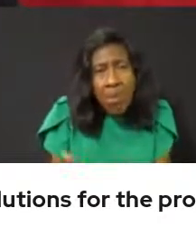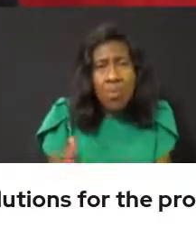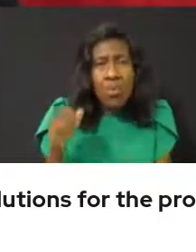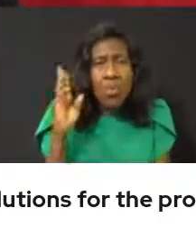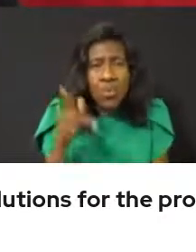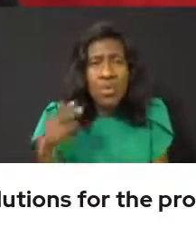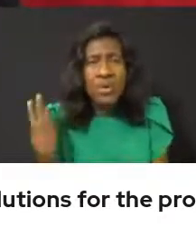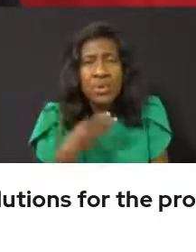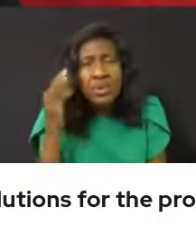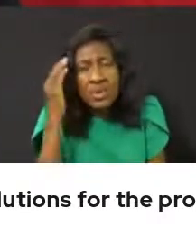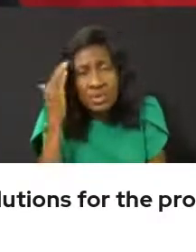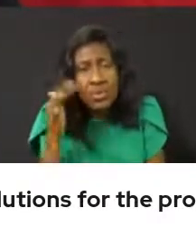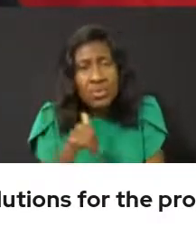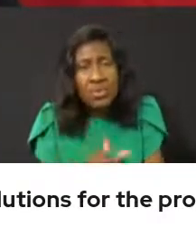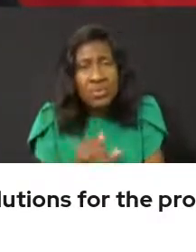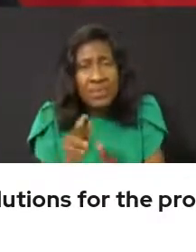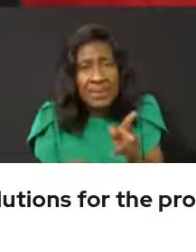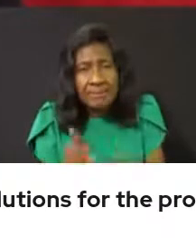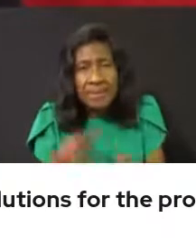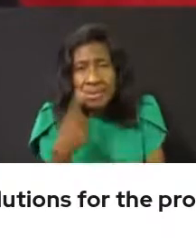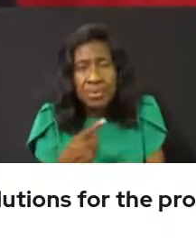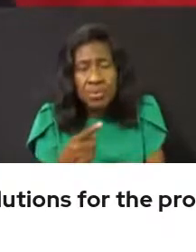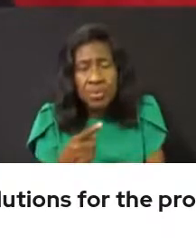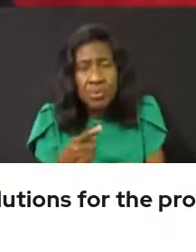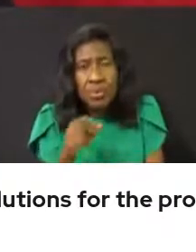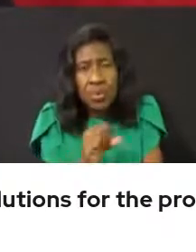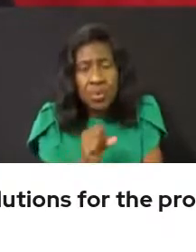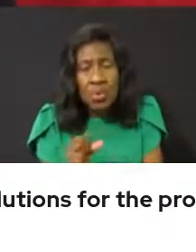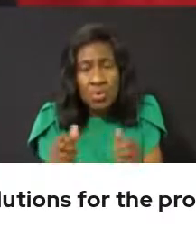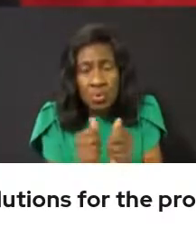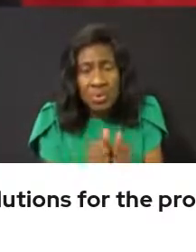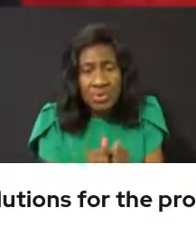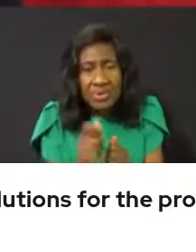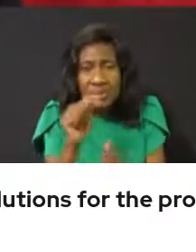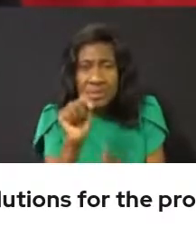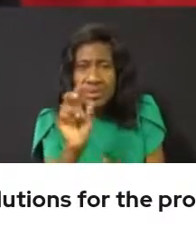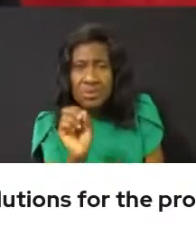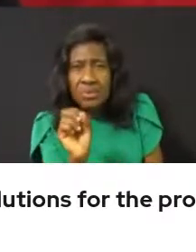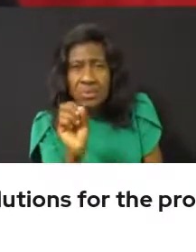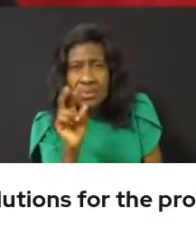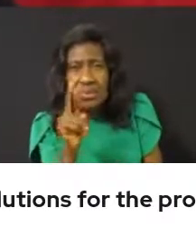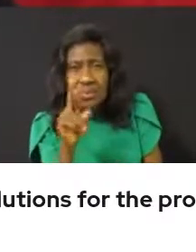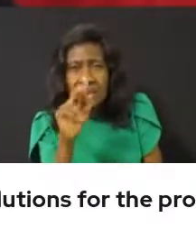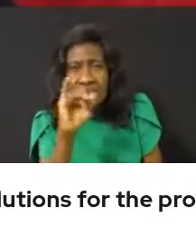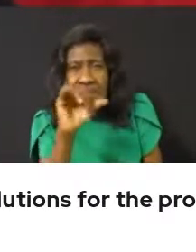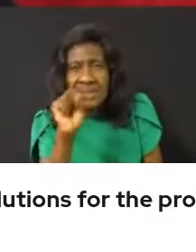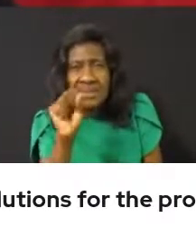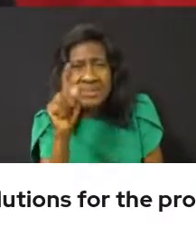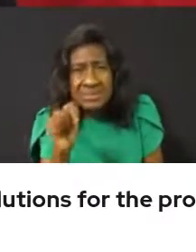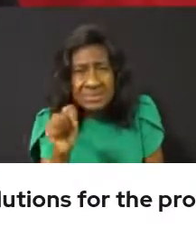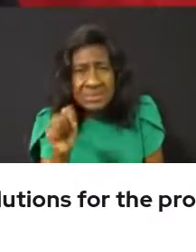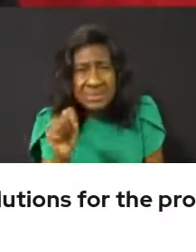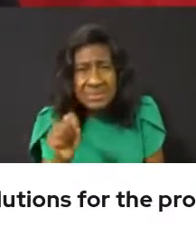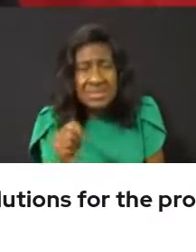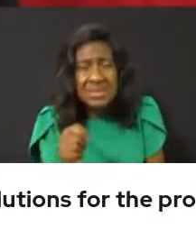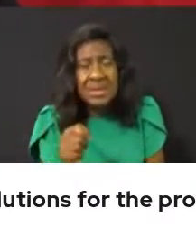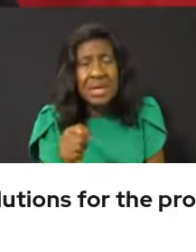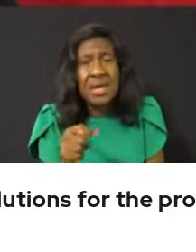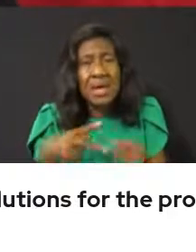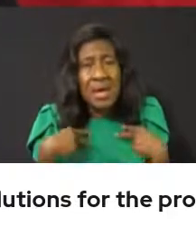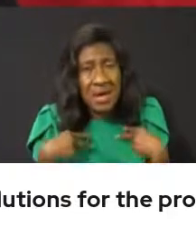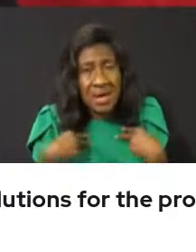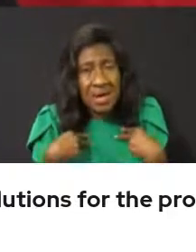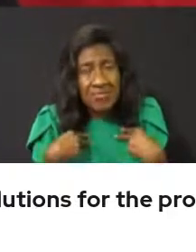all of the persons who interact with tourists, our hotels, water sports, all of those industries have